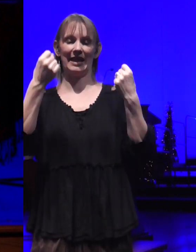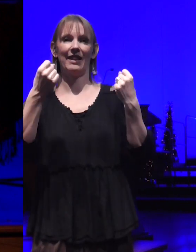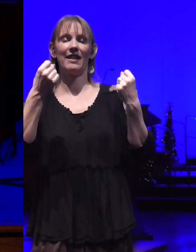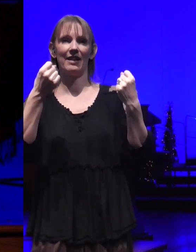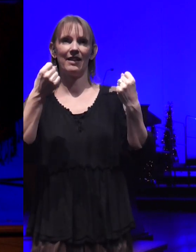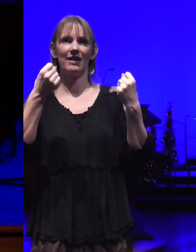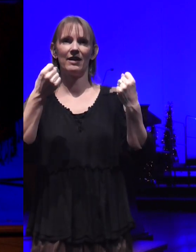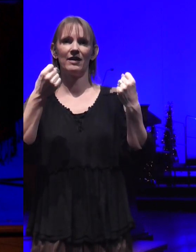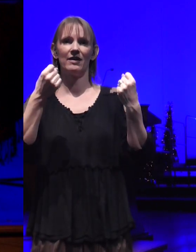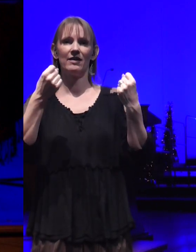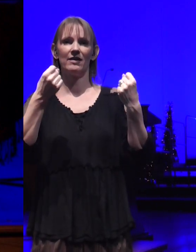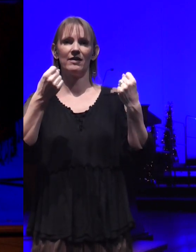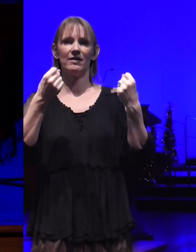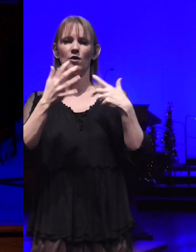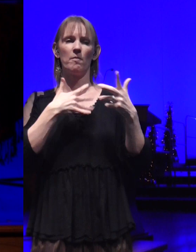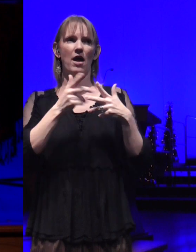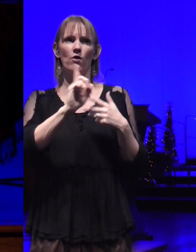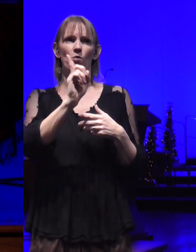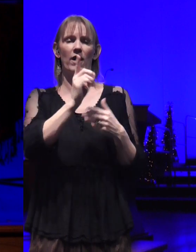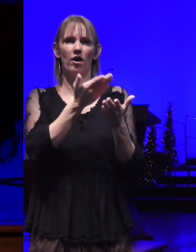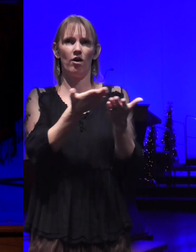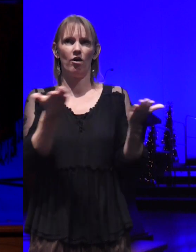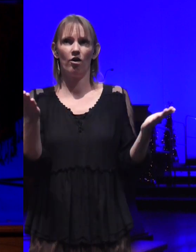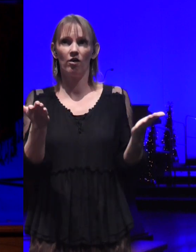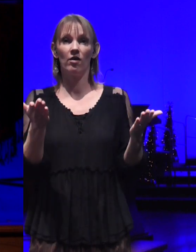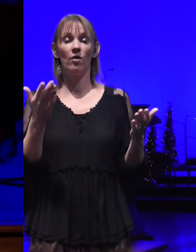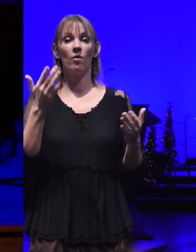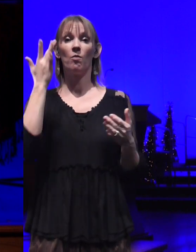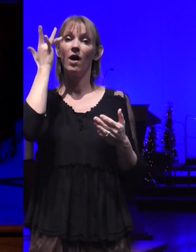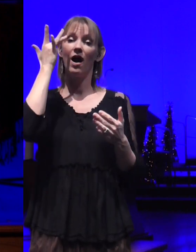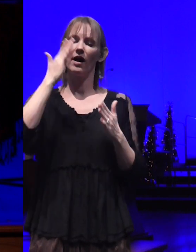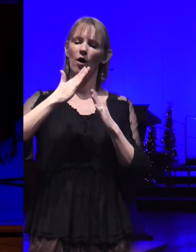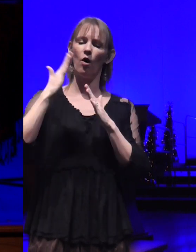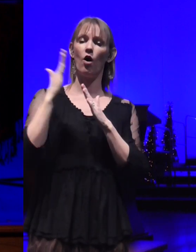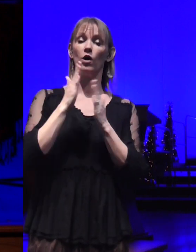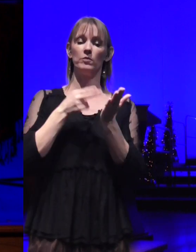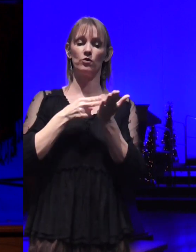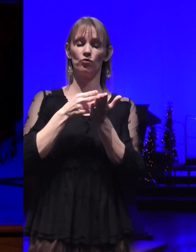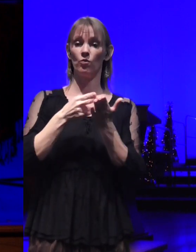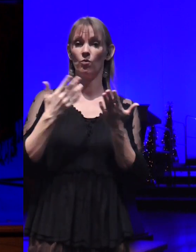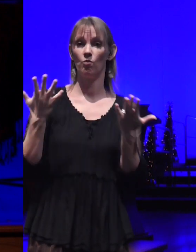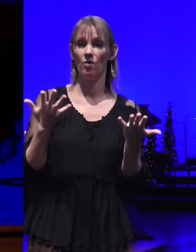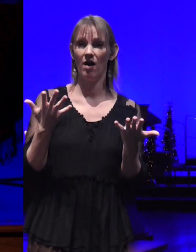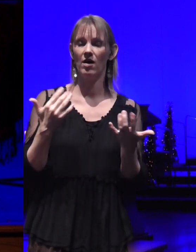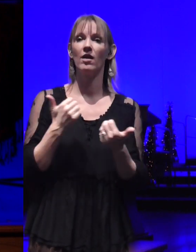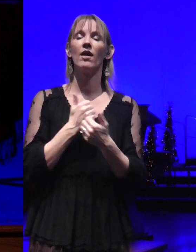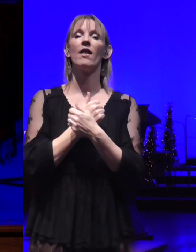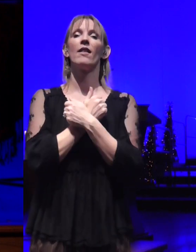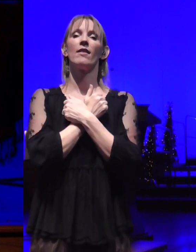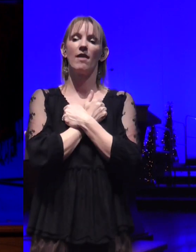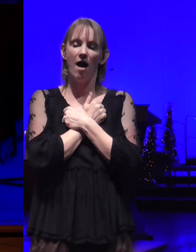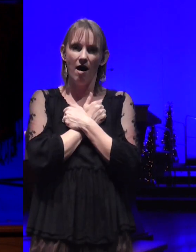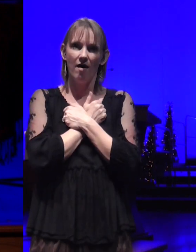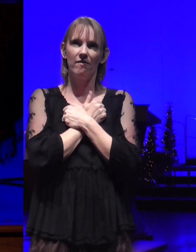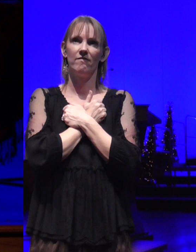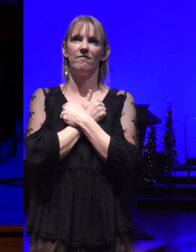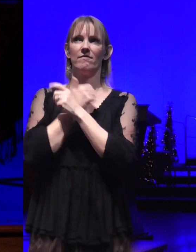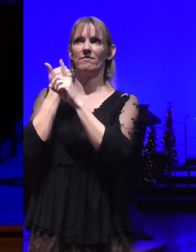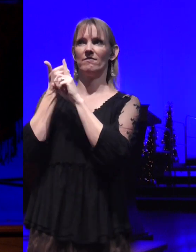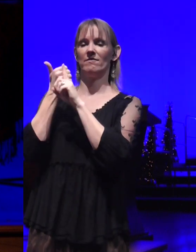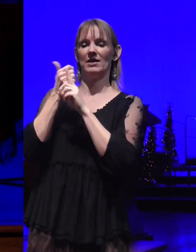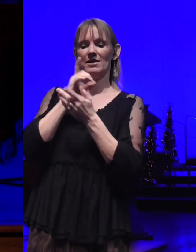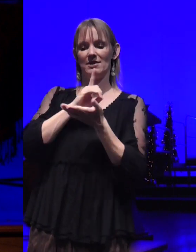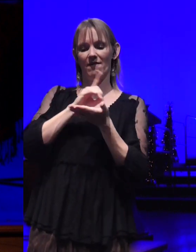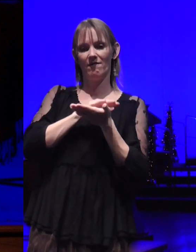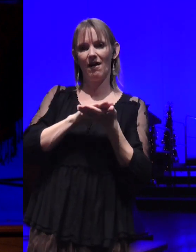exists. For the ultimate truth is the love that is the divine,